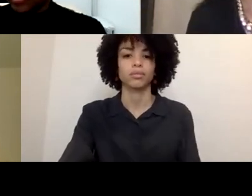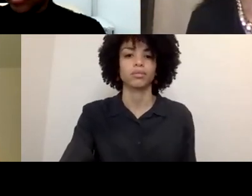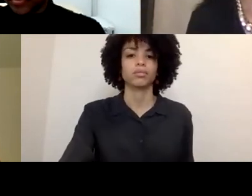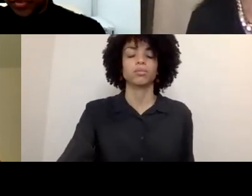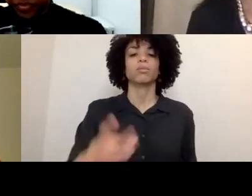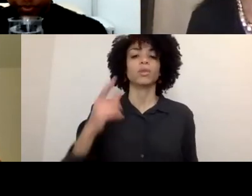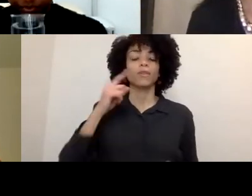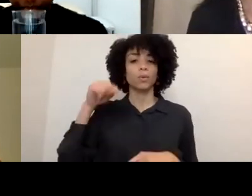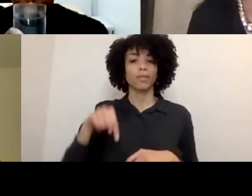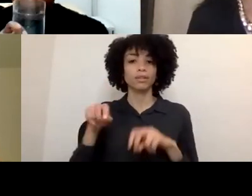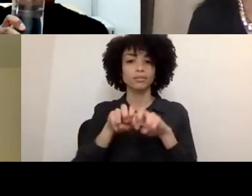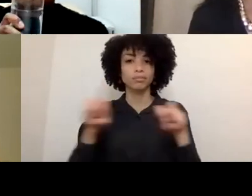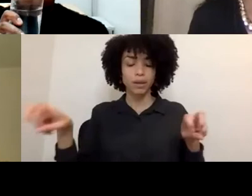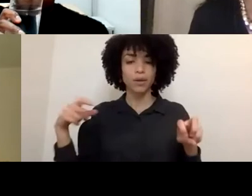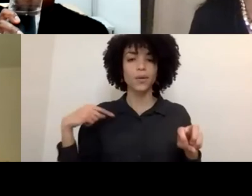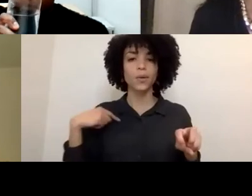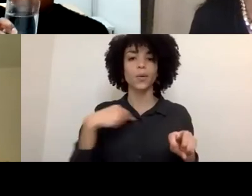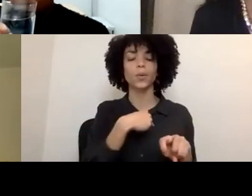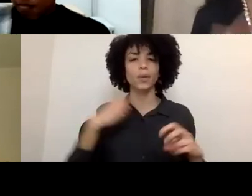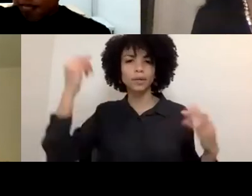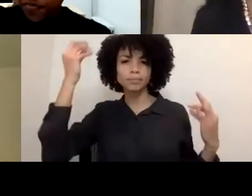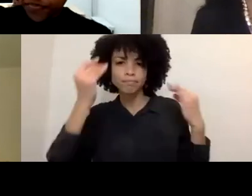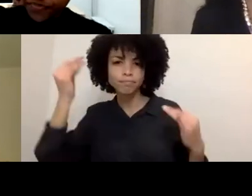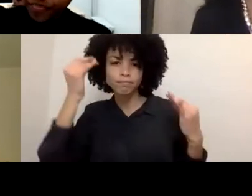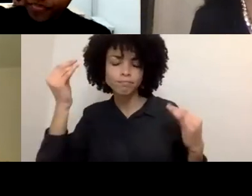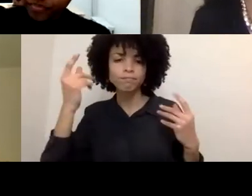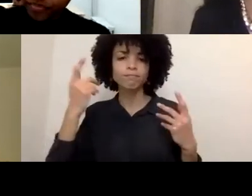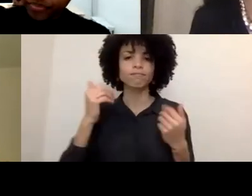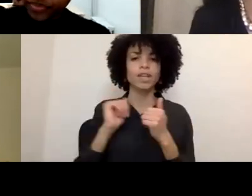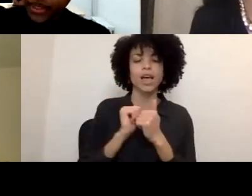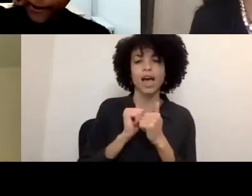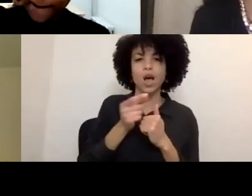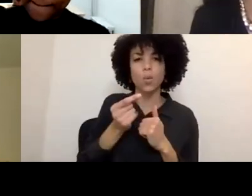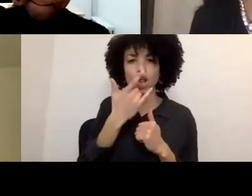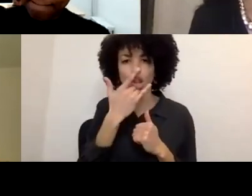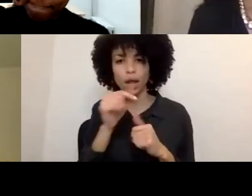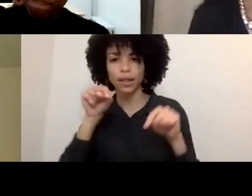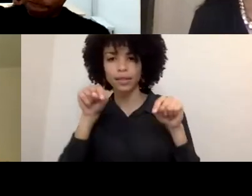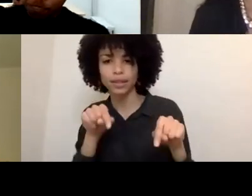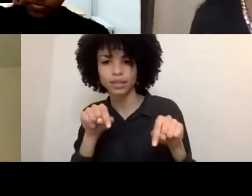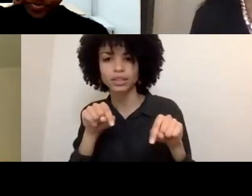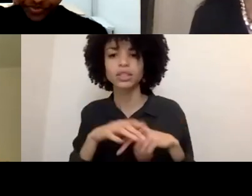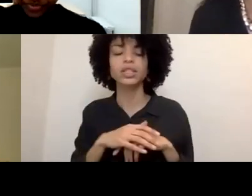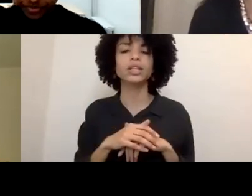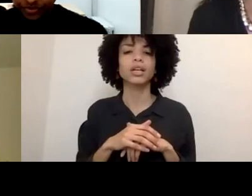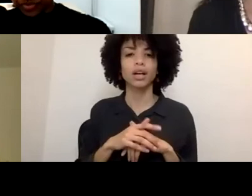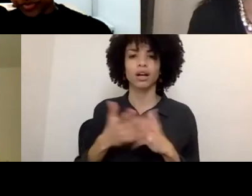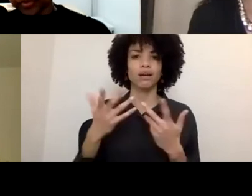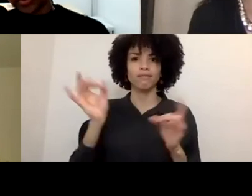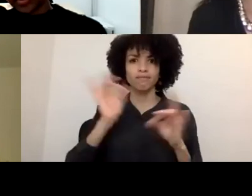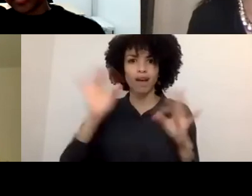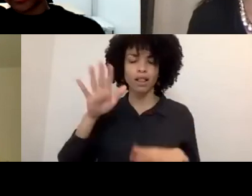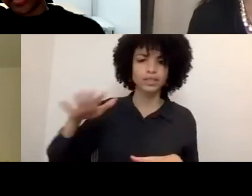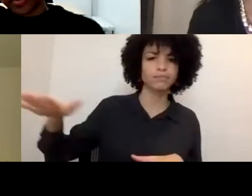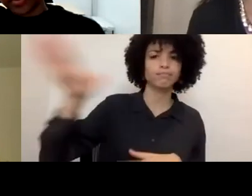this conversation. We're in the direct aftermath of an insurrection, on the Capitol, indeed violence across the country,